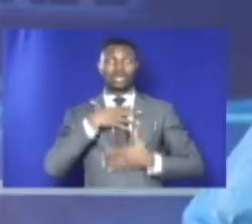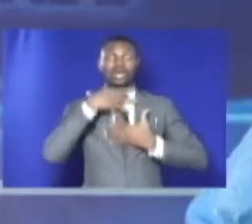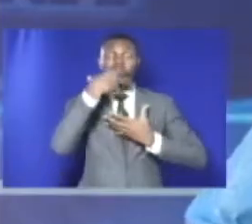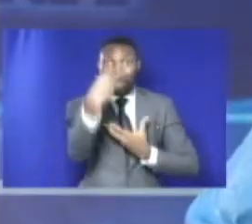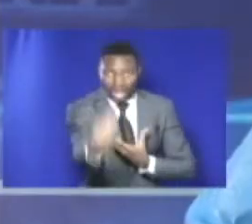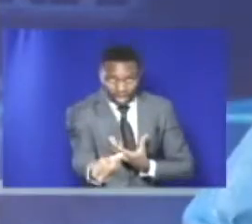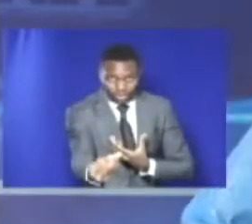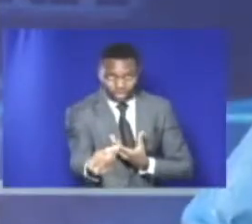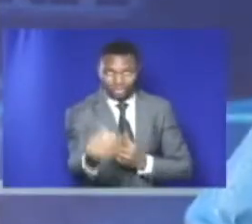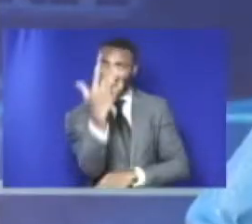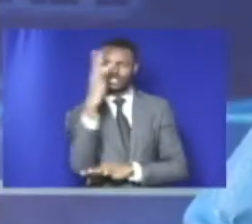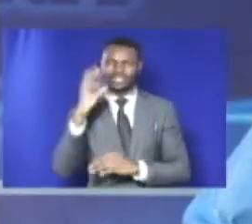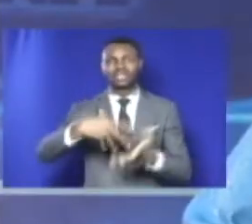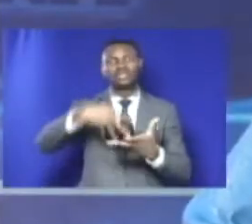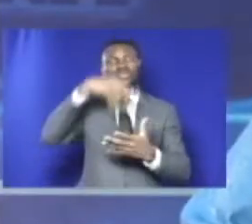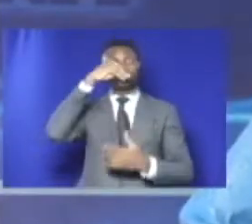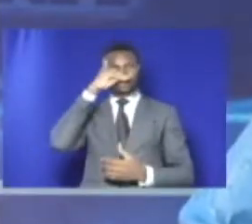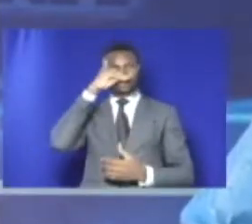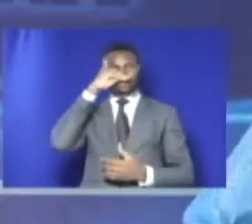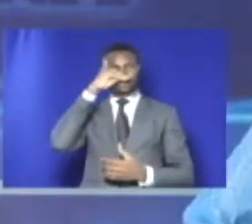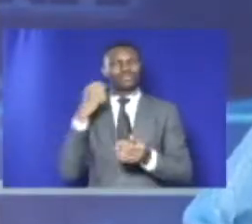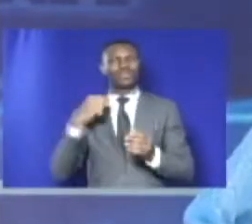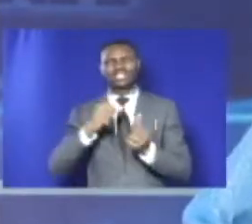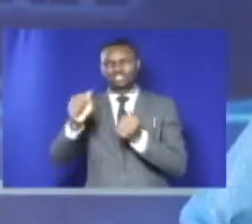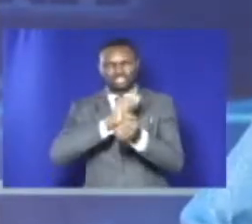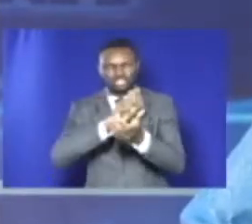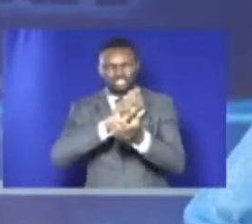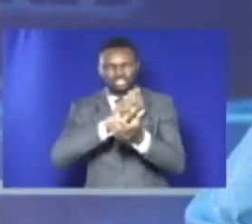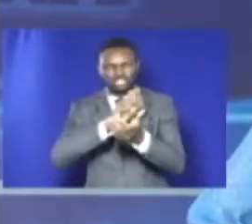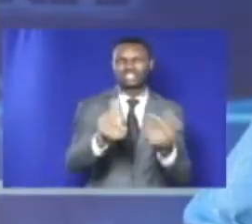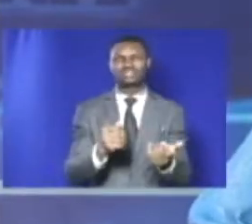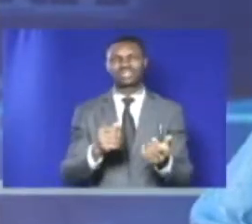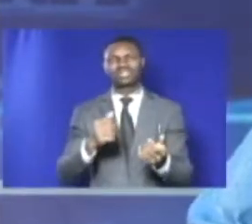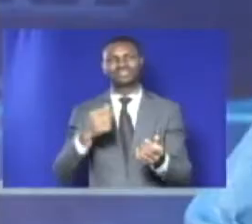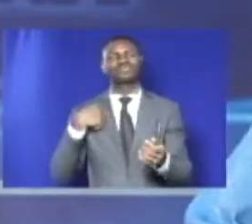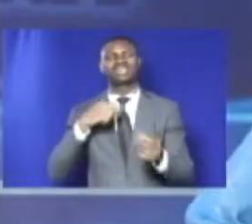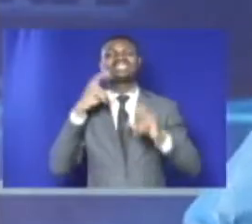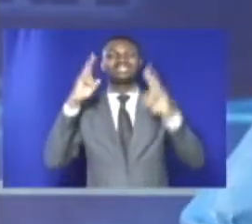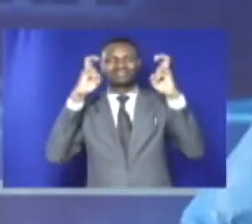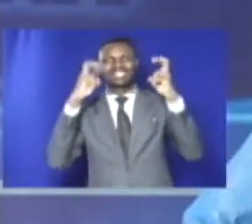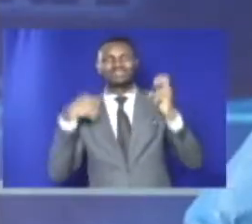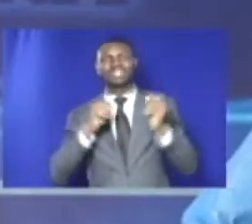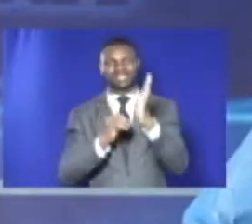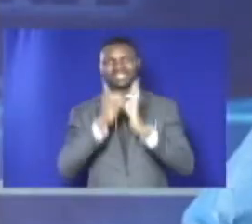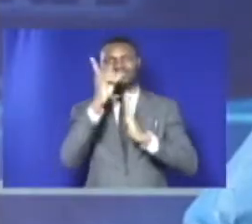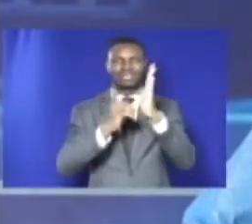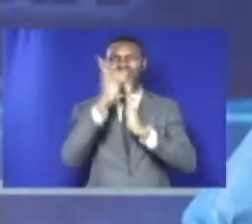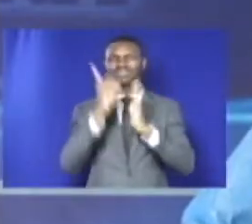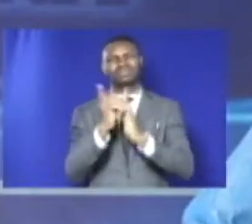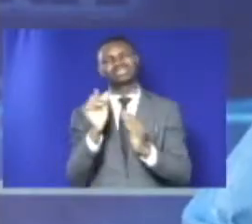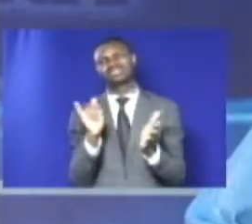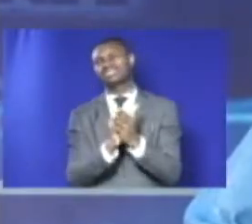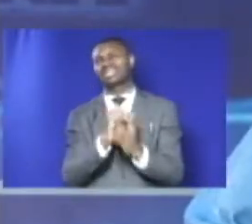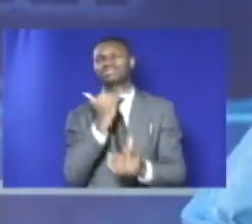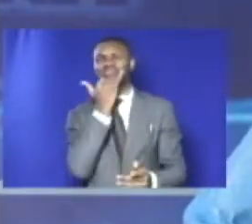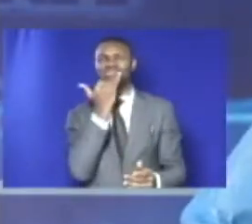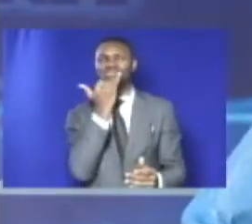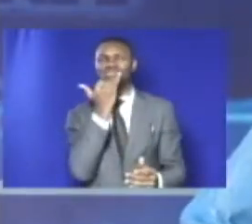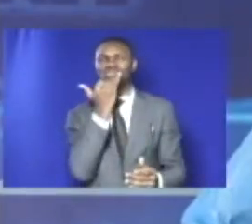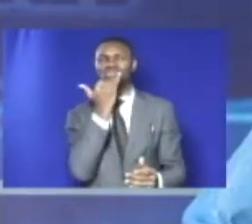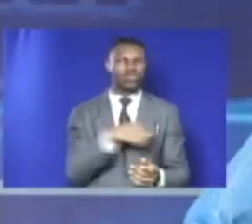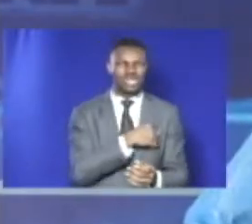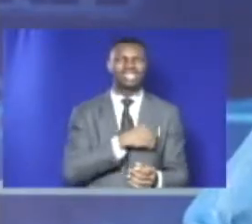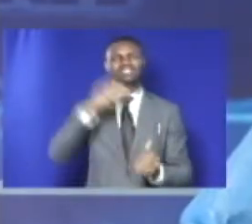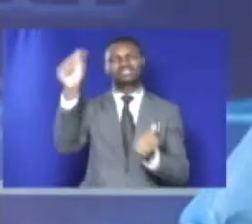are destroying all these things in the name of development. And that is not development. Okay. I call it